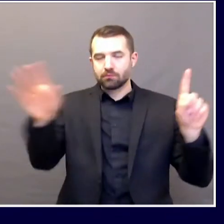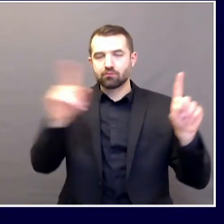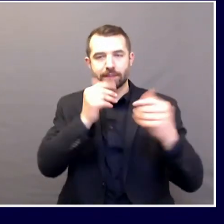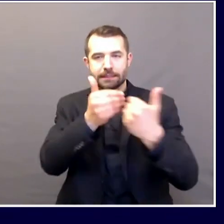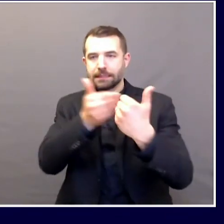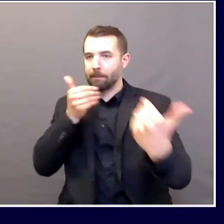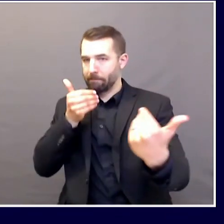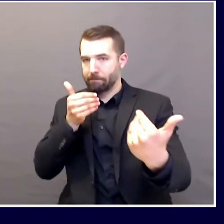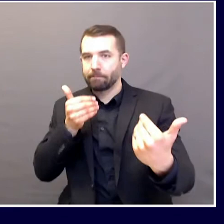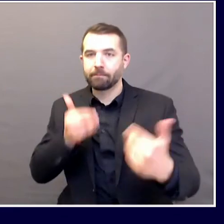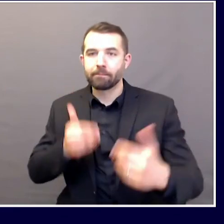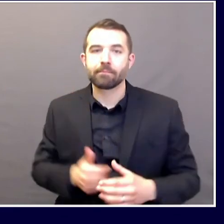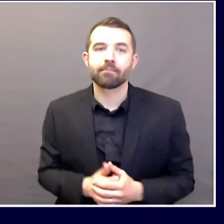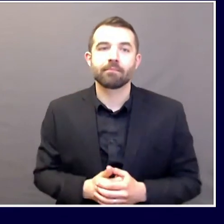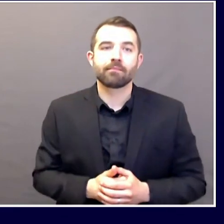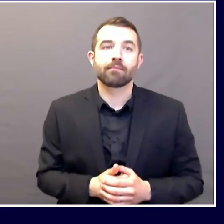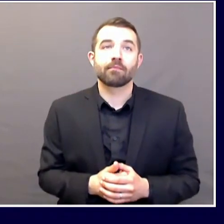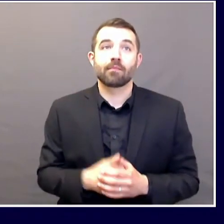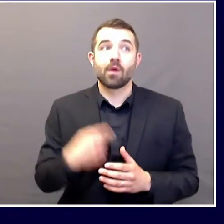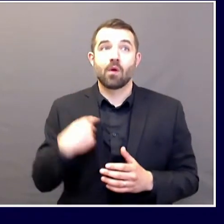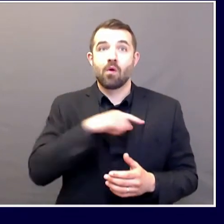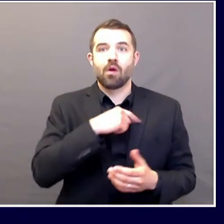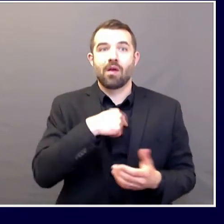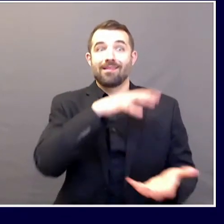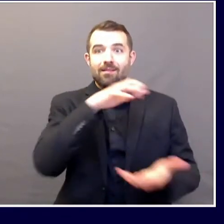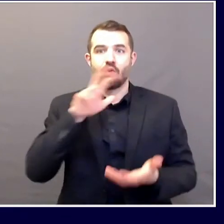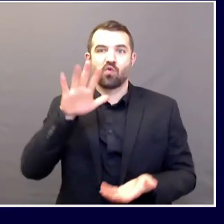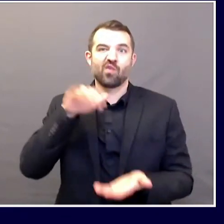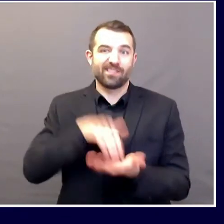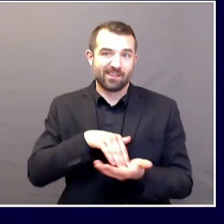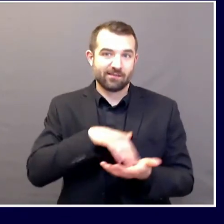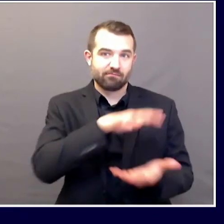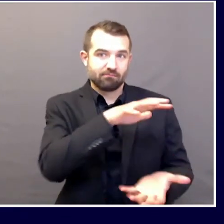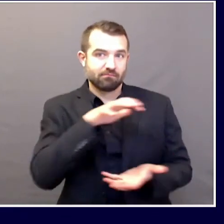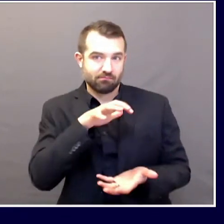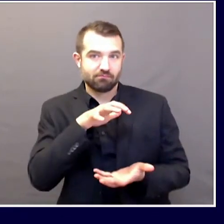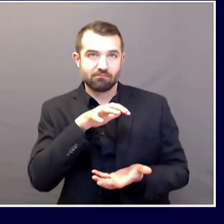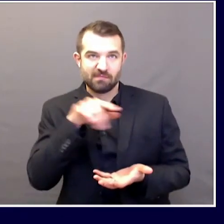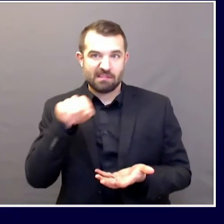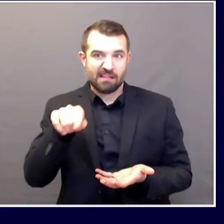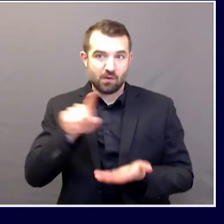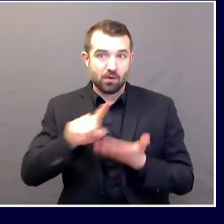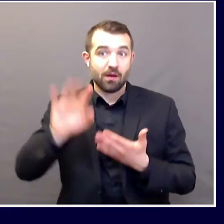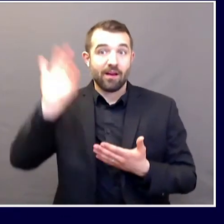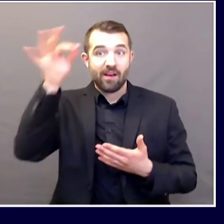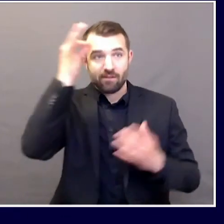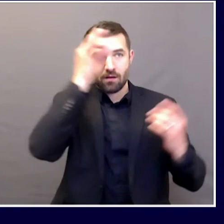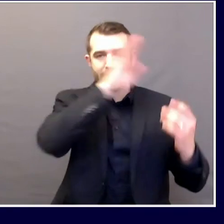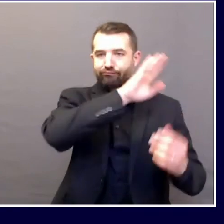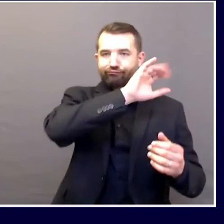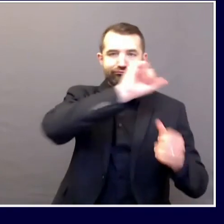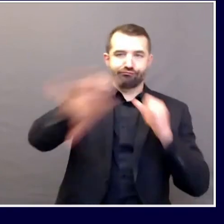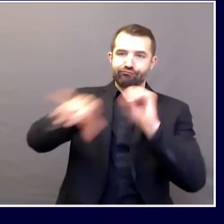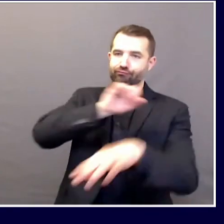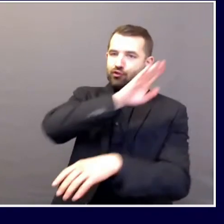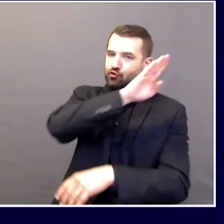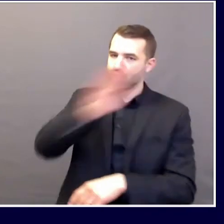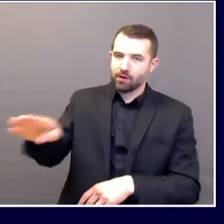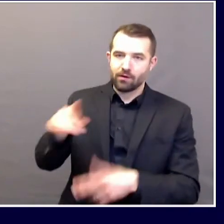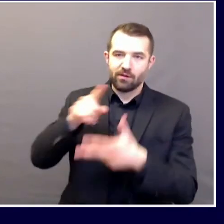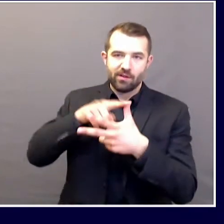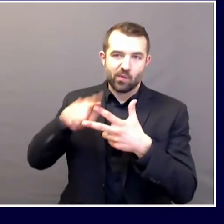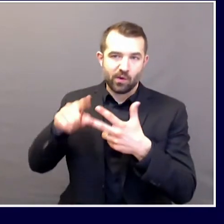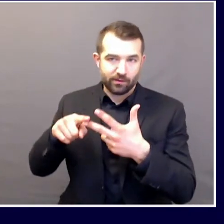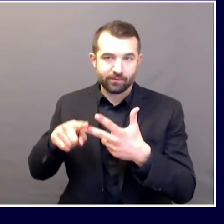to make direct allocations to our colleagues in the federally qualified health centers, for example, at PCHC and